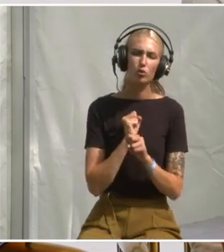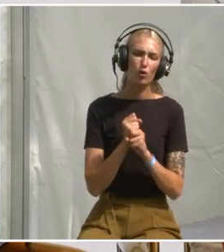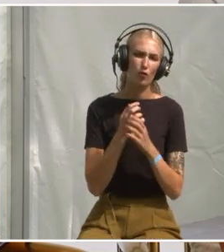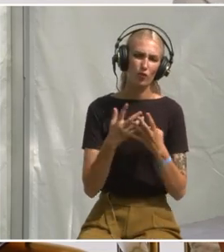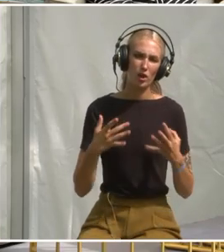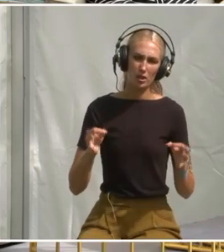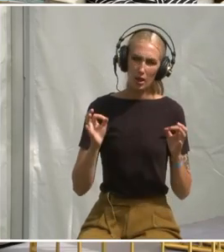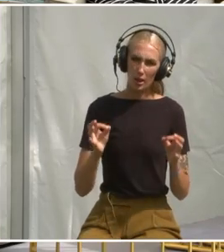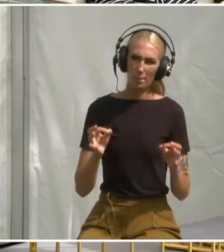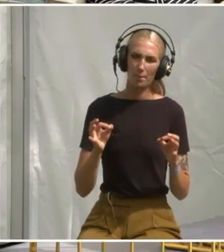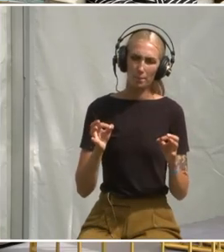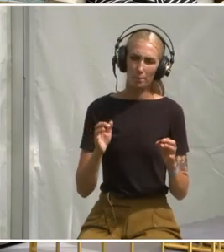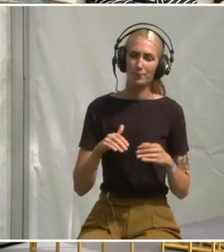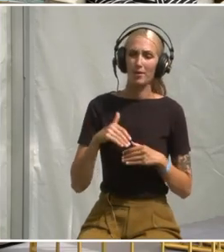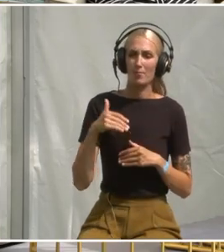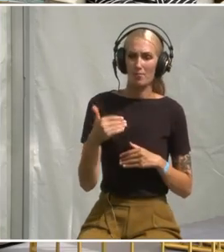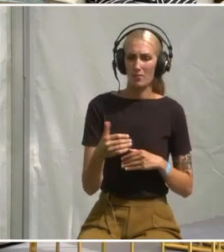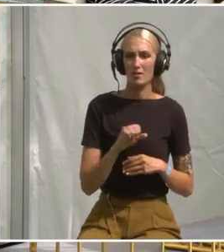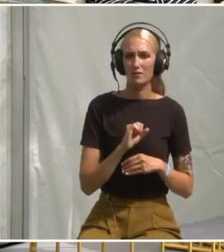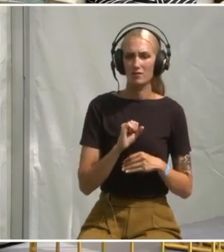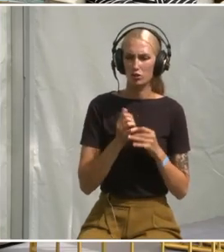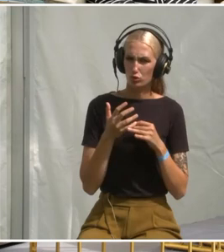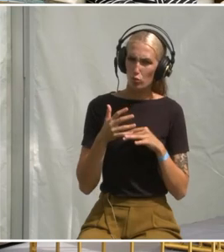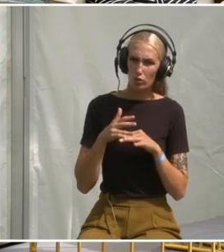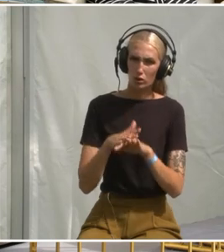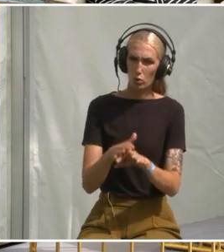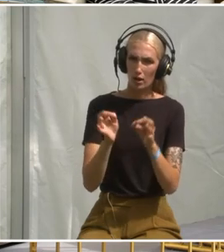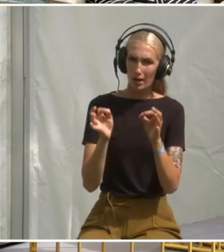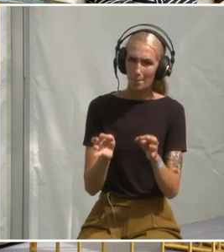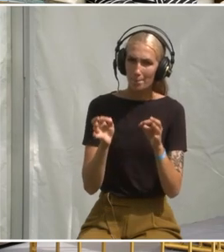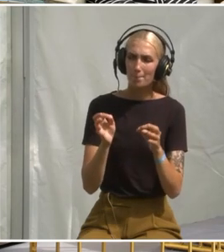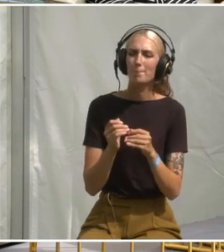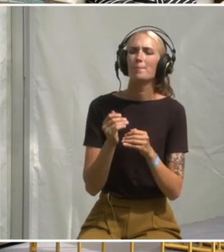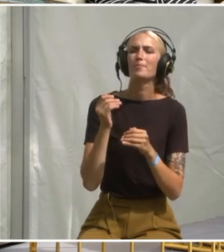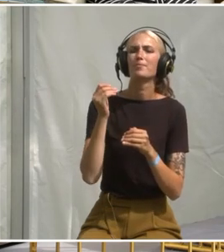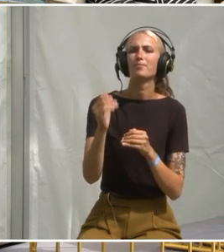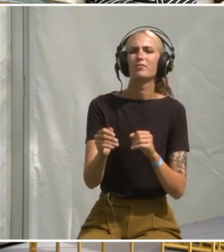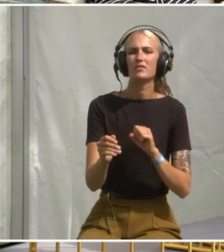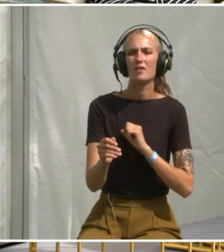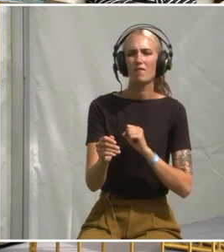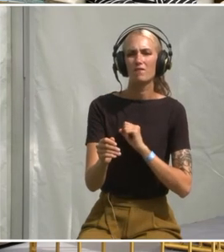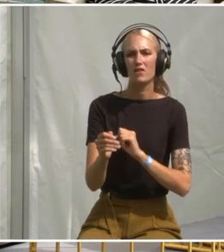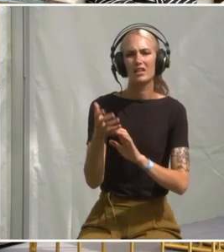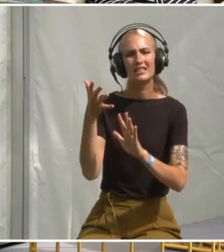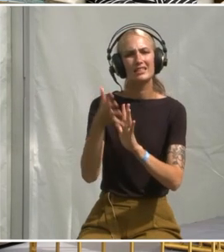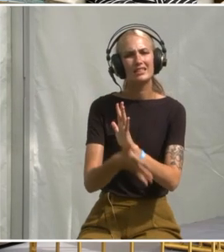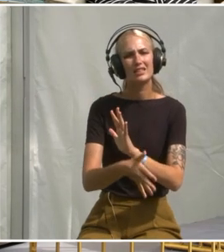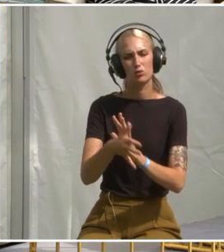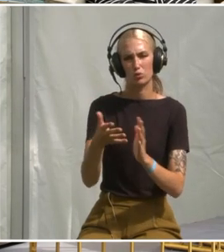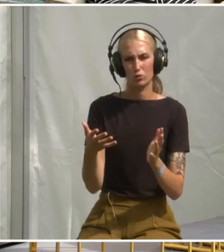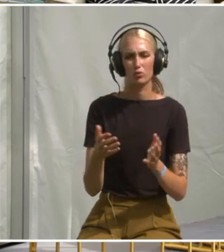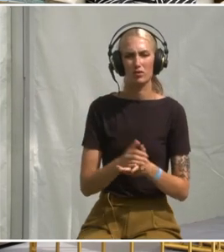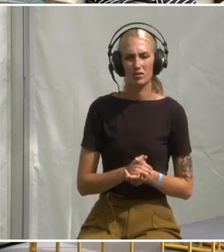we needed to have the physical infrastructure, and then we need to have this kind of content related things. So I think